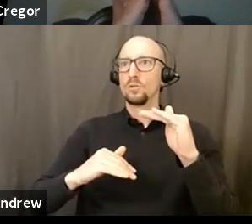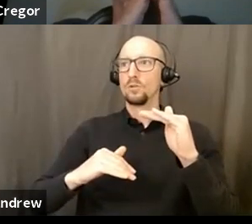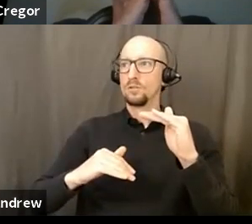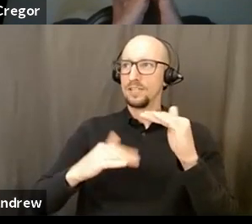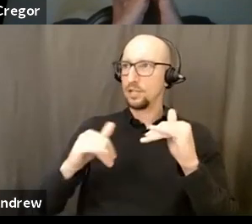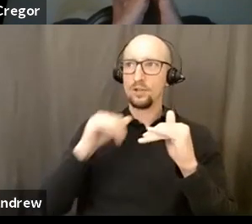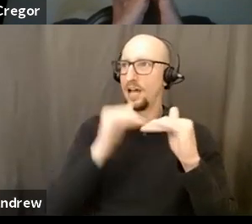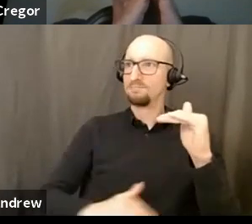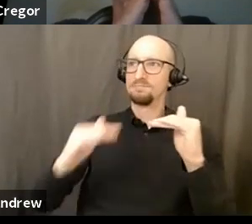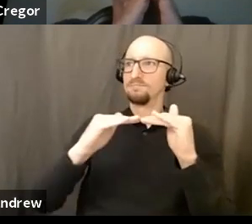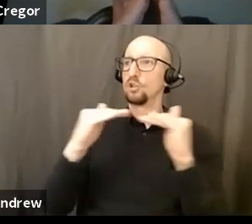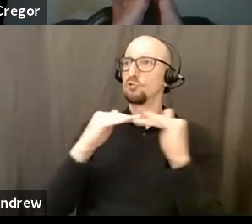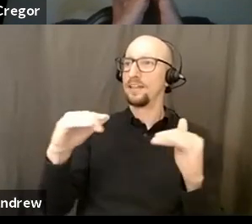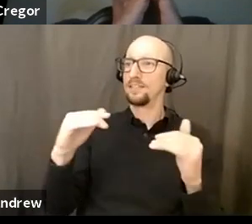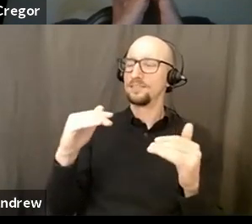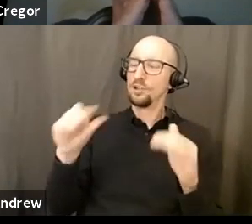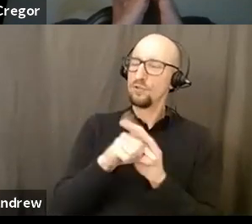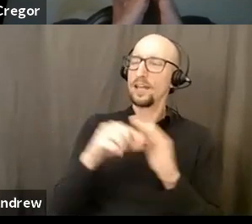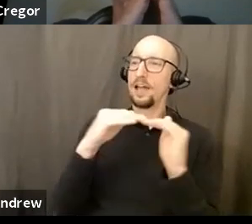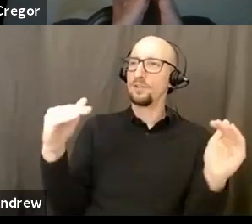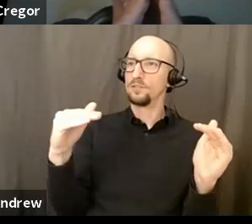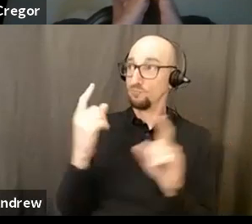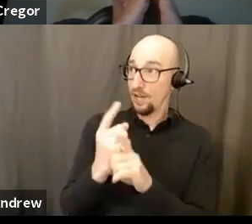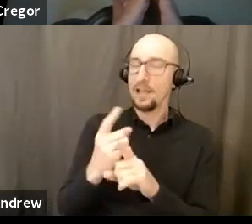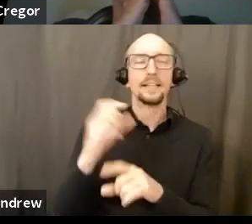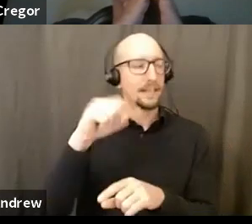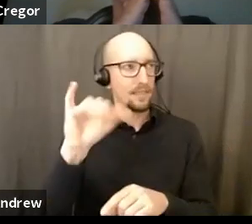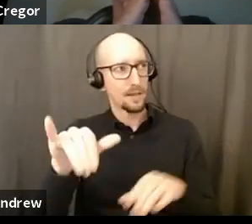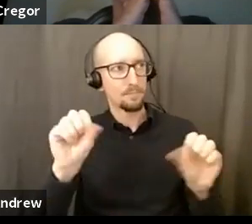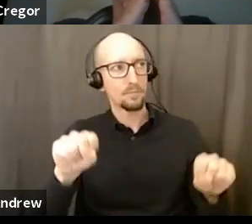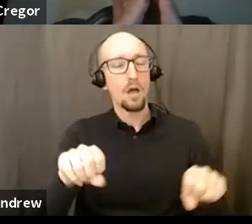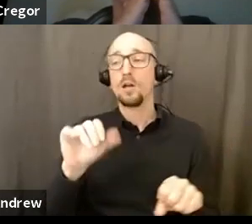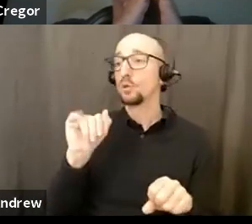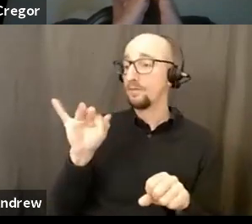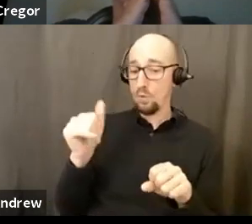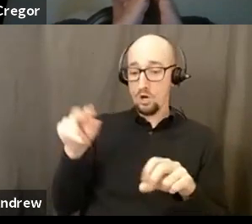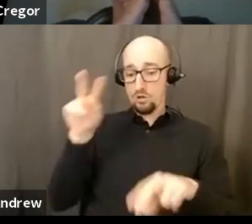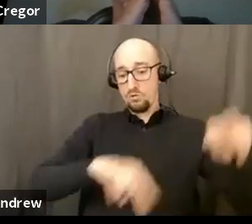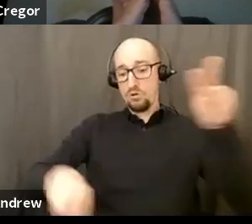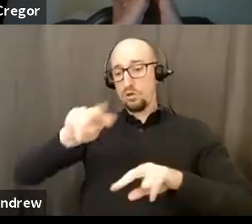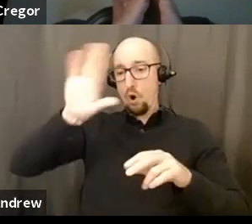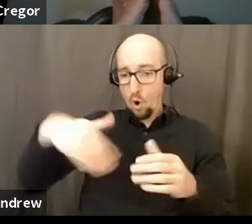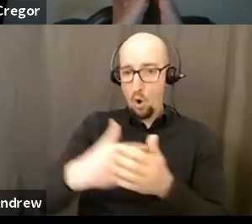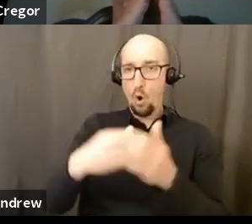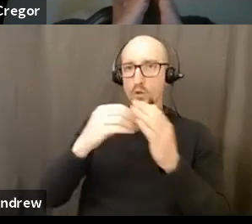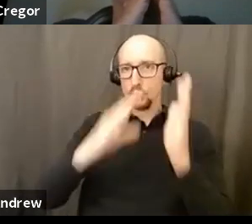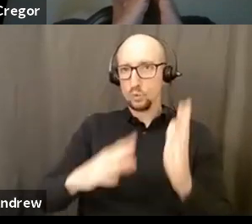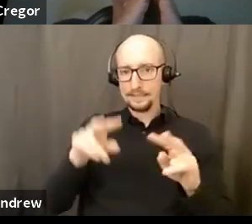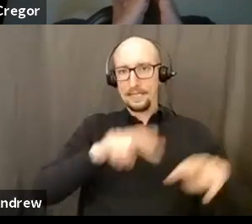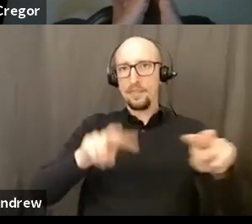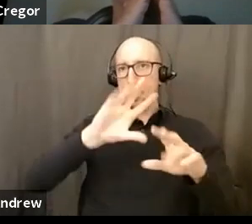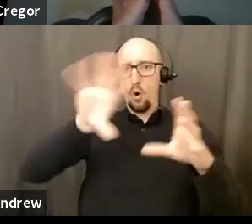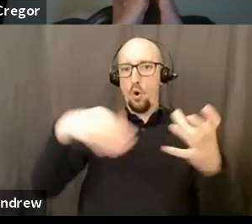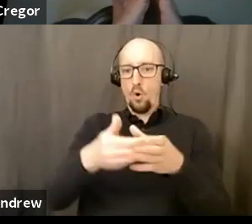if we want to really be comprehensive and look at a student's performance holistically,